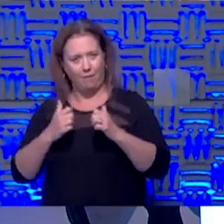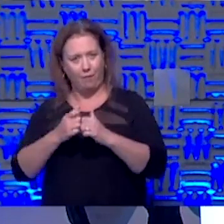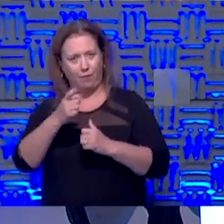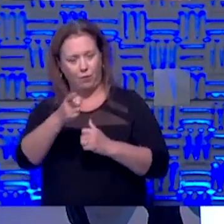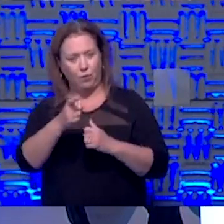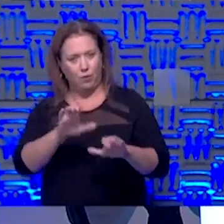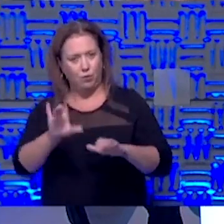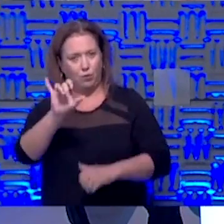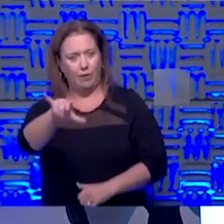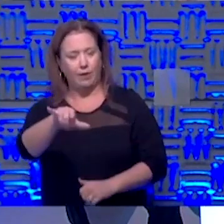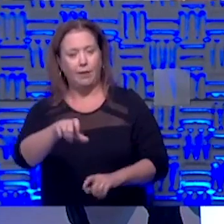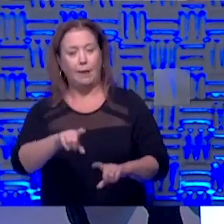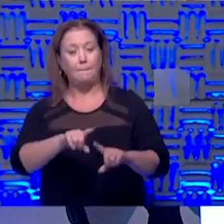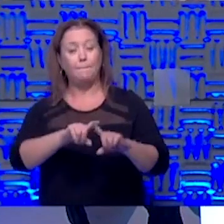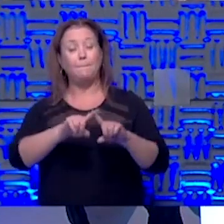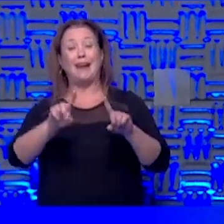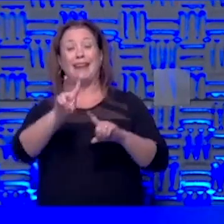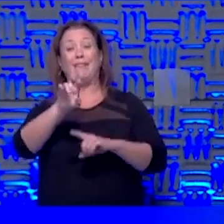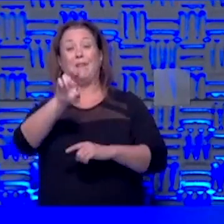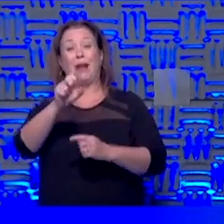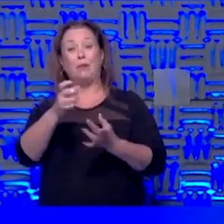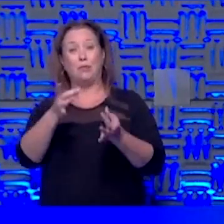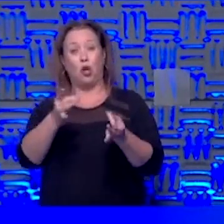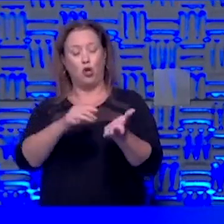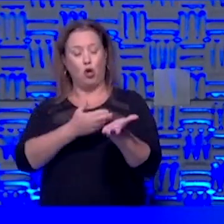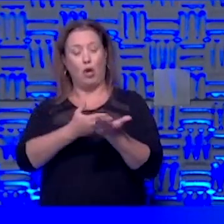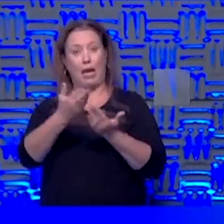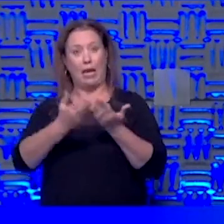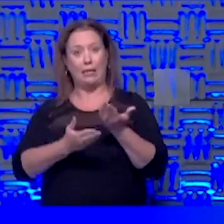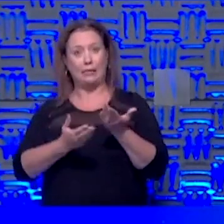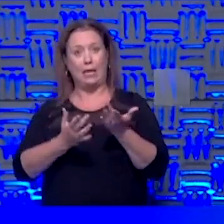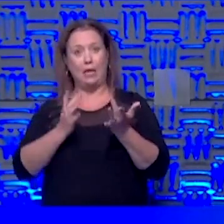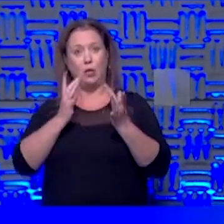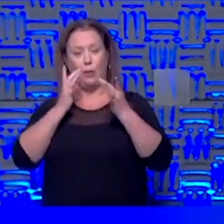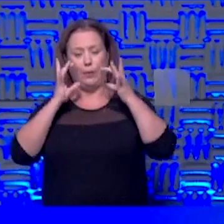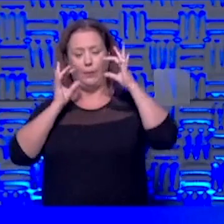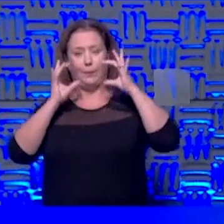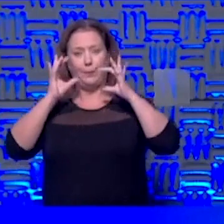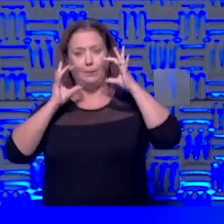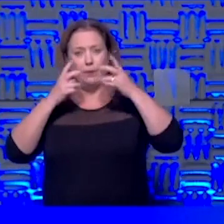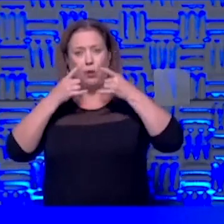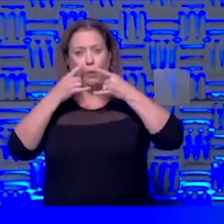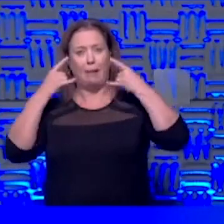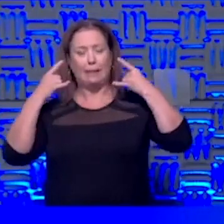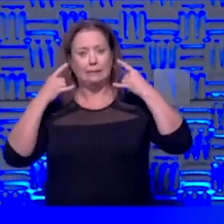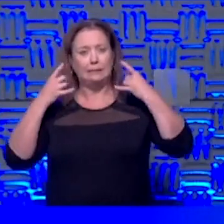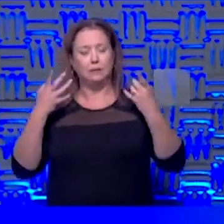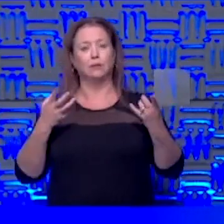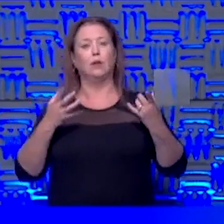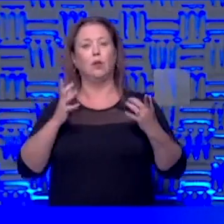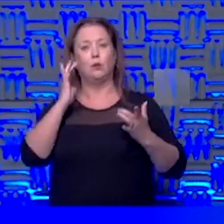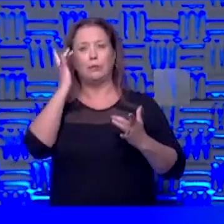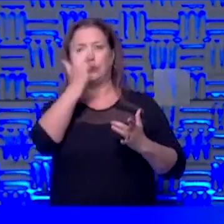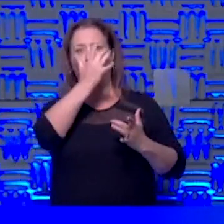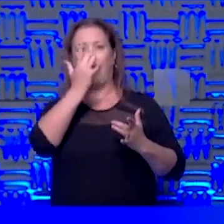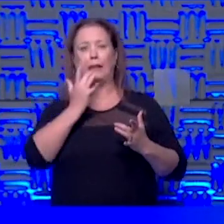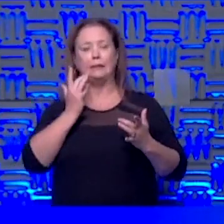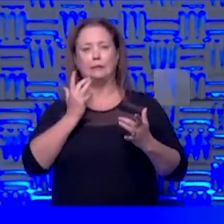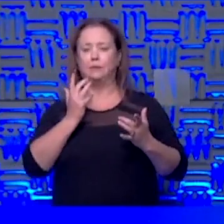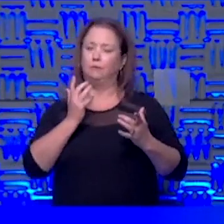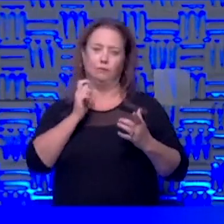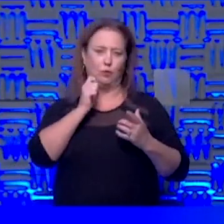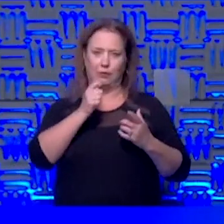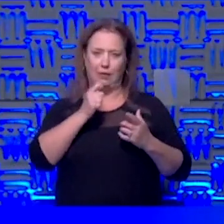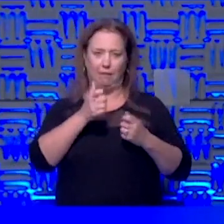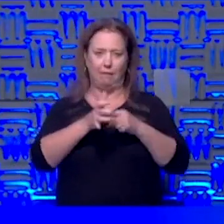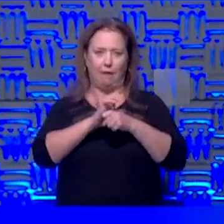do that. But if the virus is on your hands and you are manipulating your mask, there's also chances you're going to be touching your eyes, which is not covered